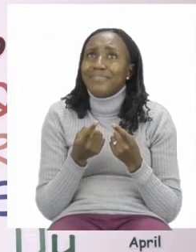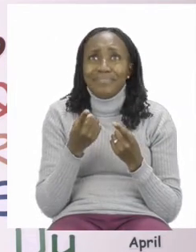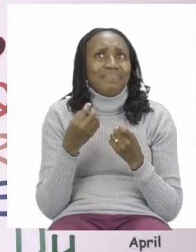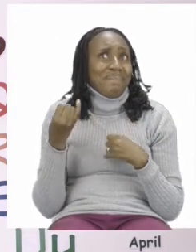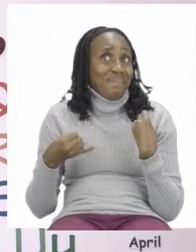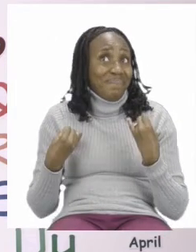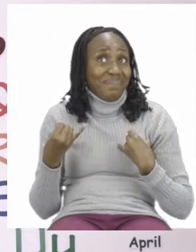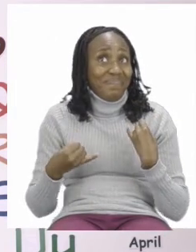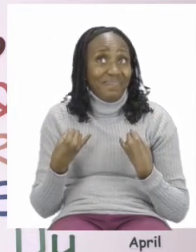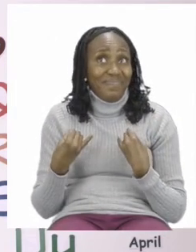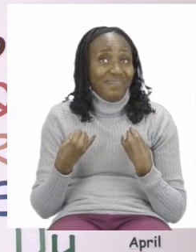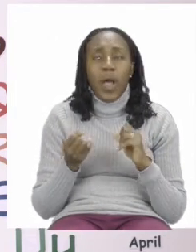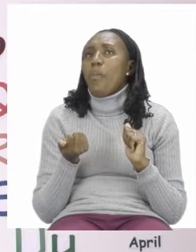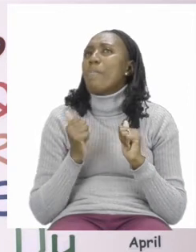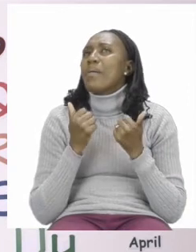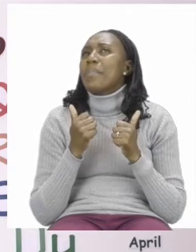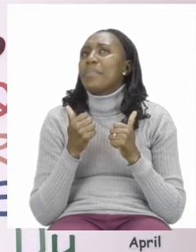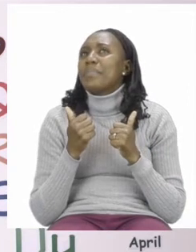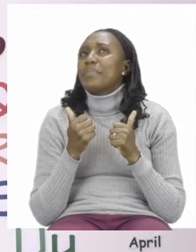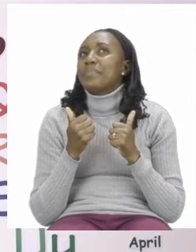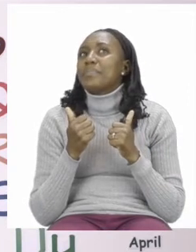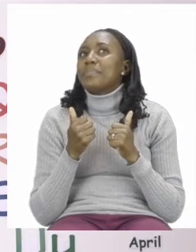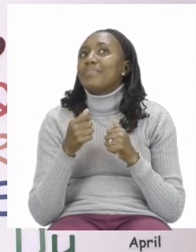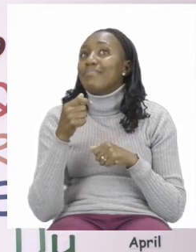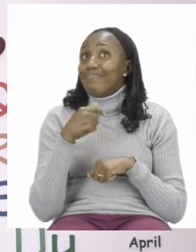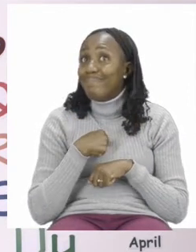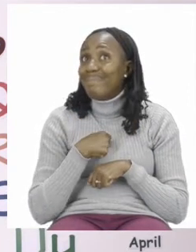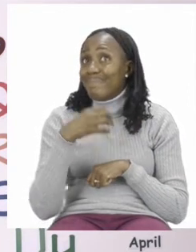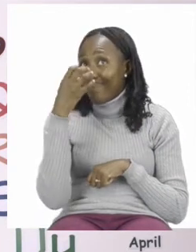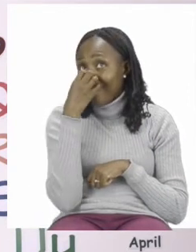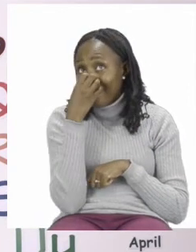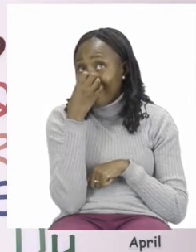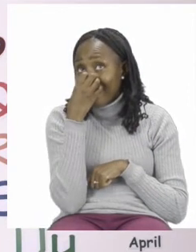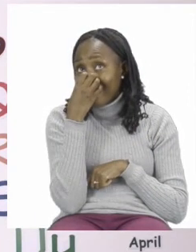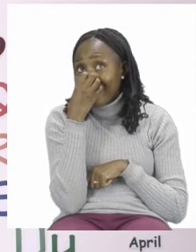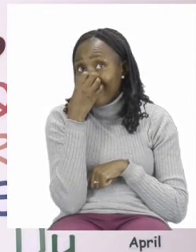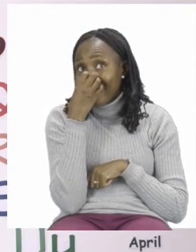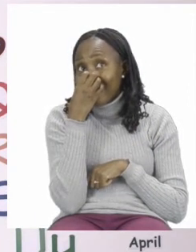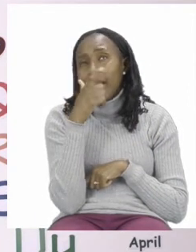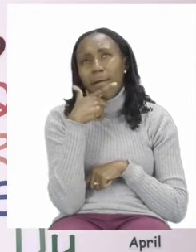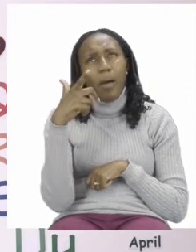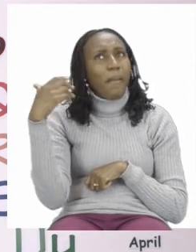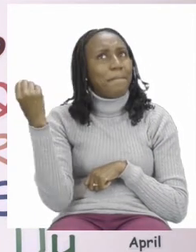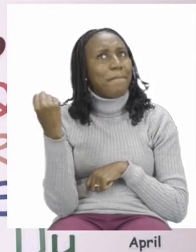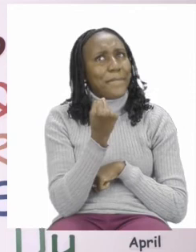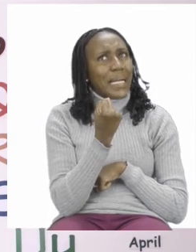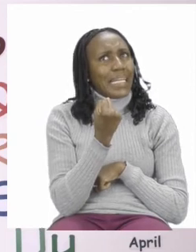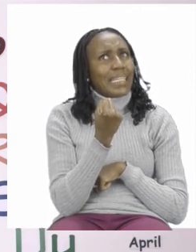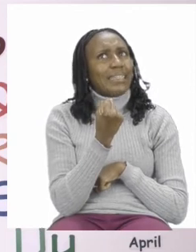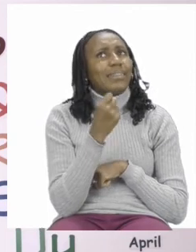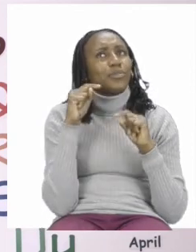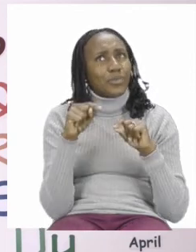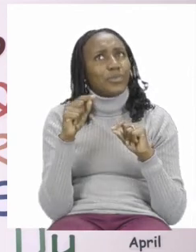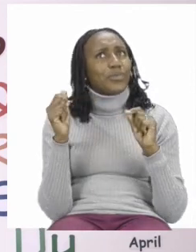day. Wonderful. So from Sashi and I, we would like to say thank you for joining us